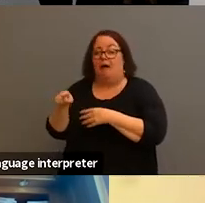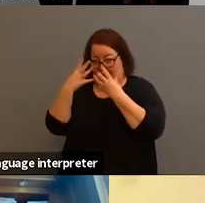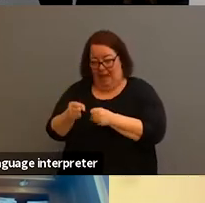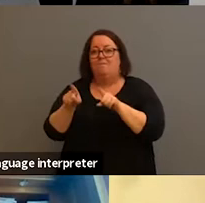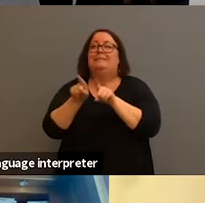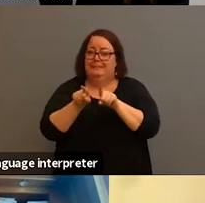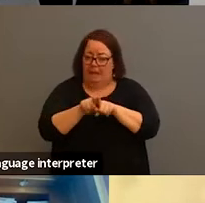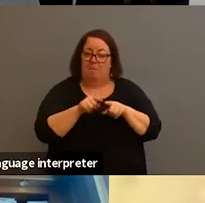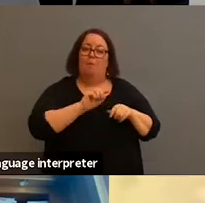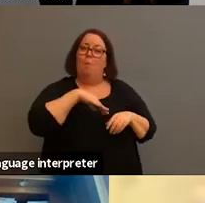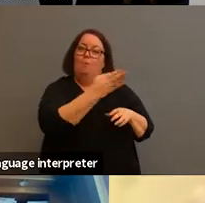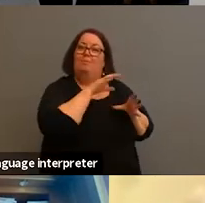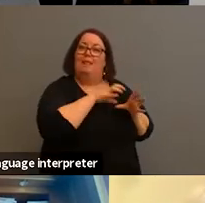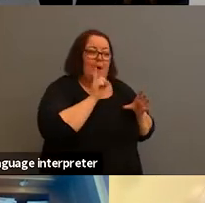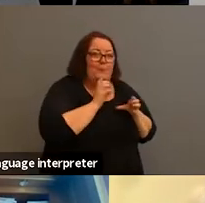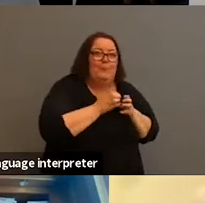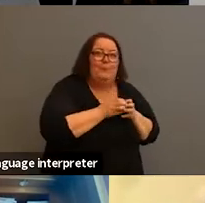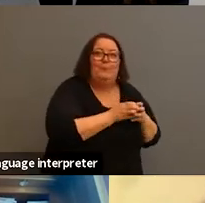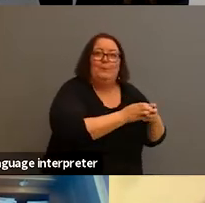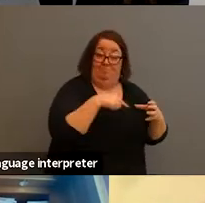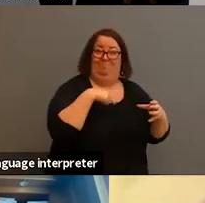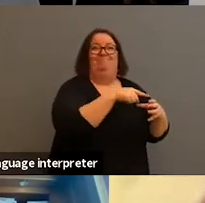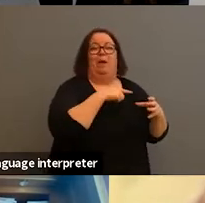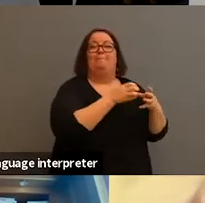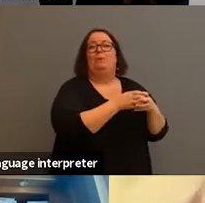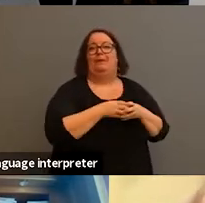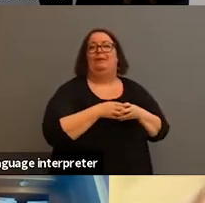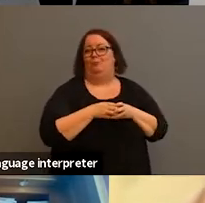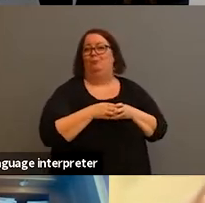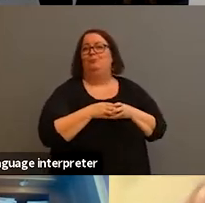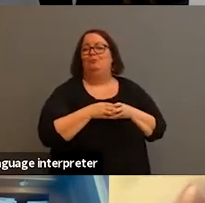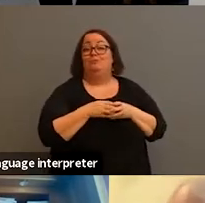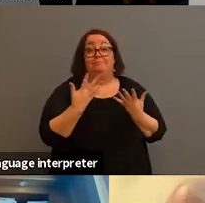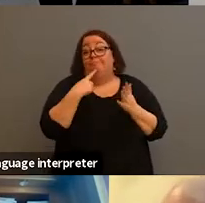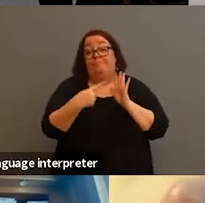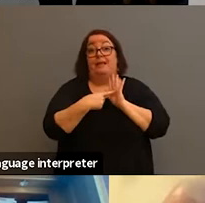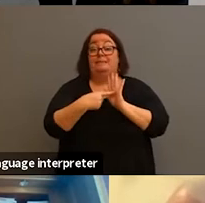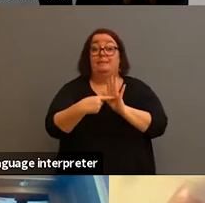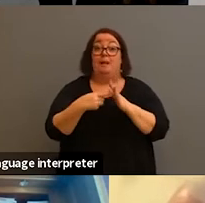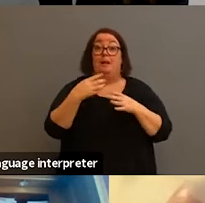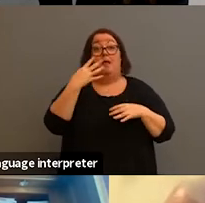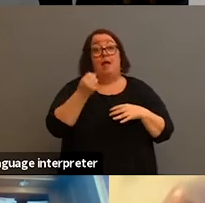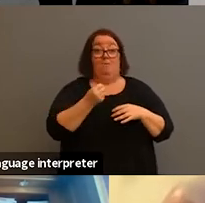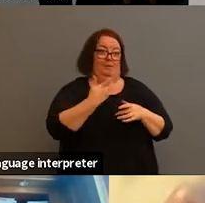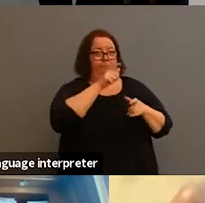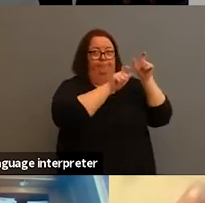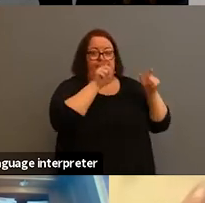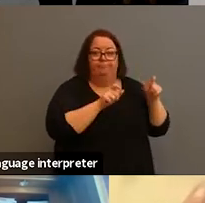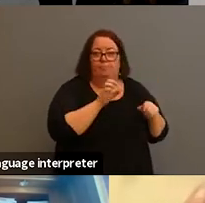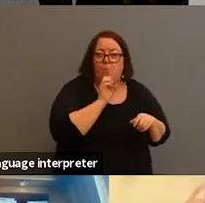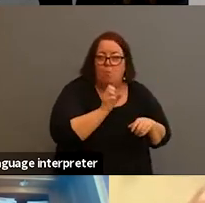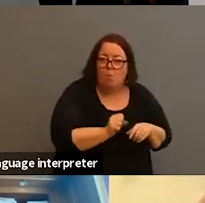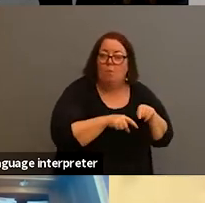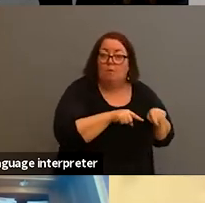groups and growing groups, like for instance people in high ages. In Sweden we expect the number